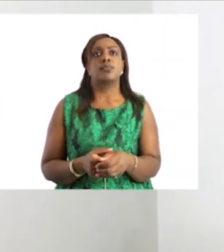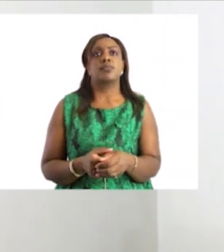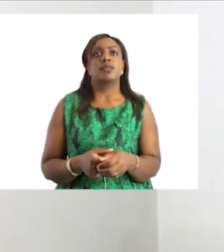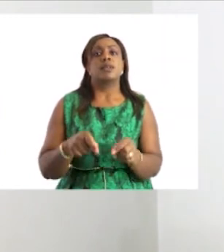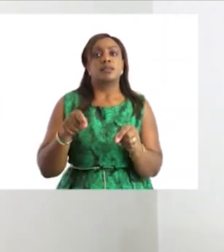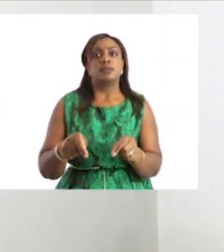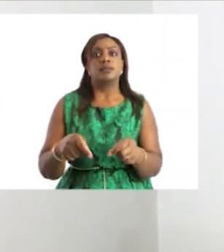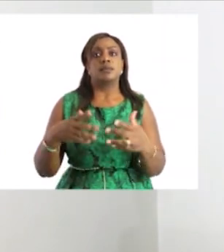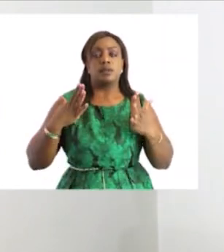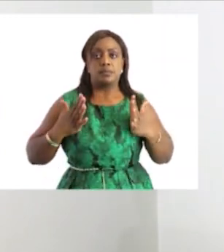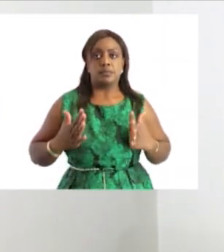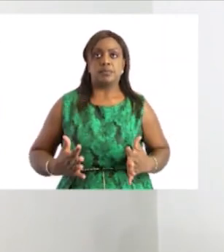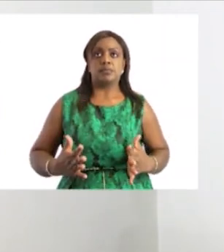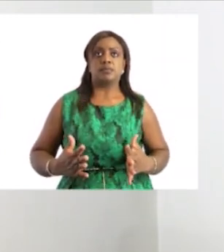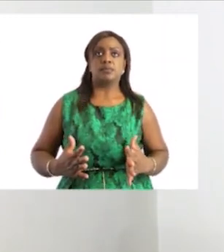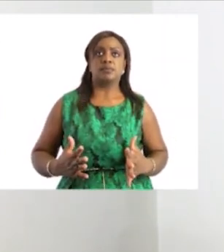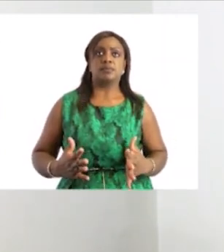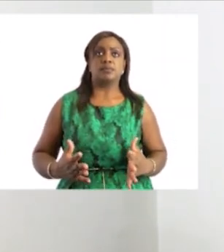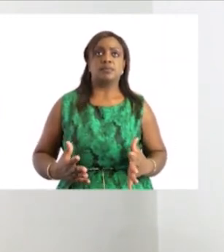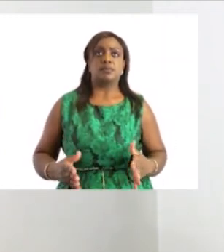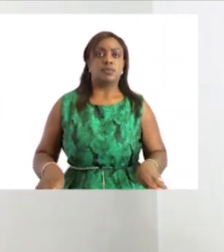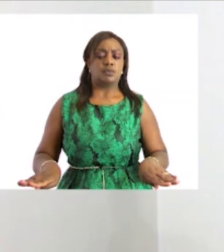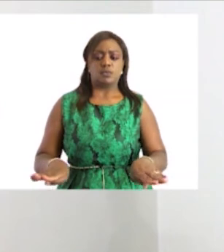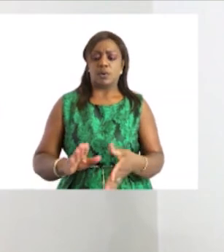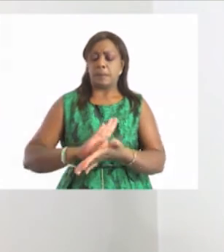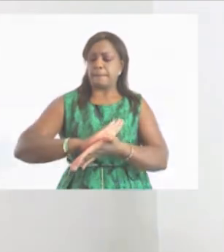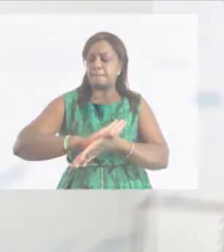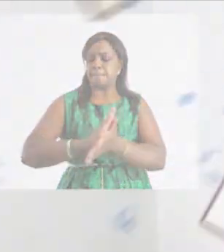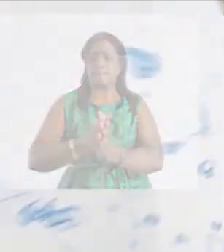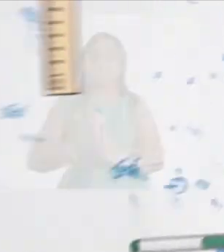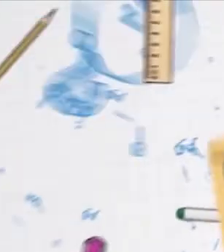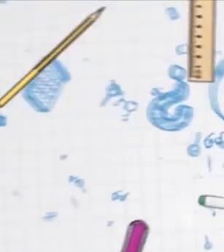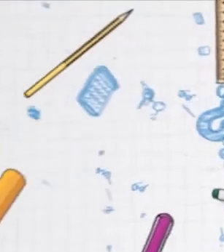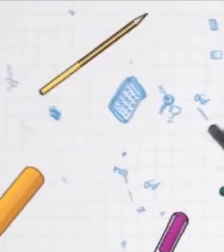will all be made resistant to this disease.